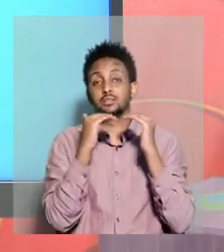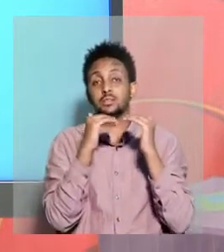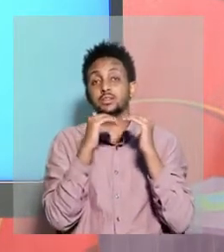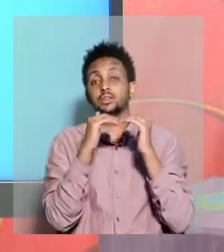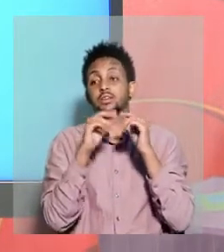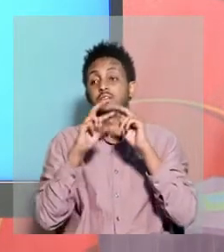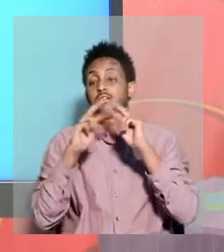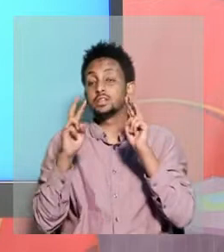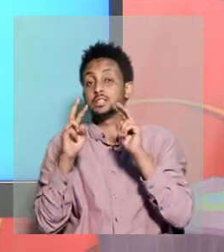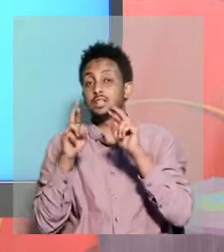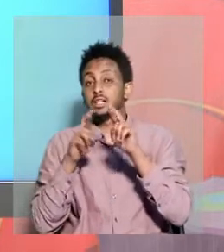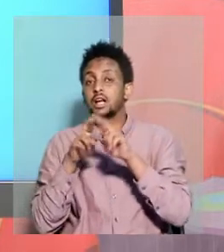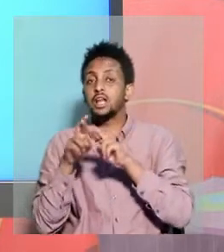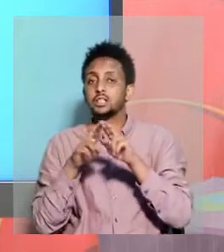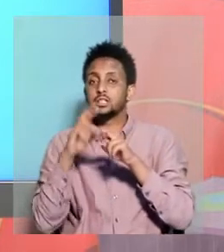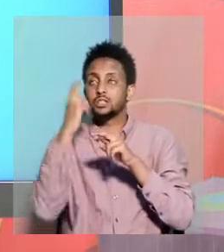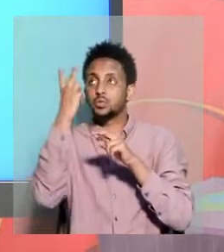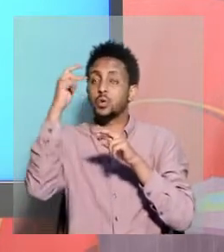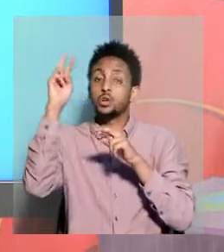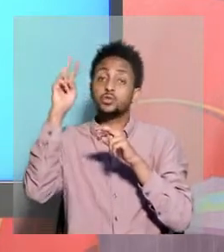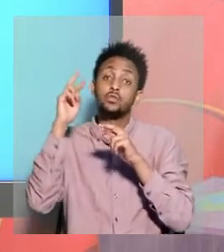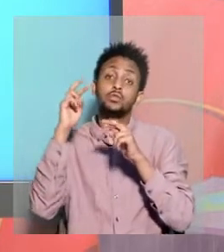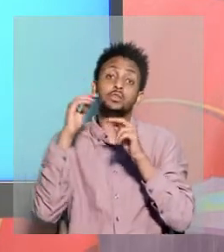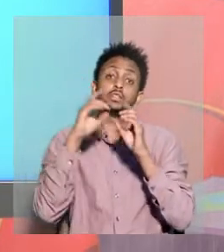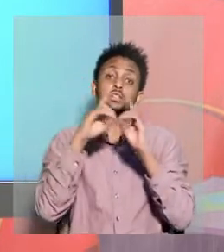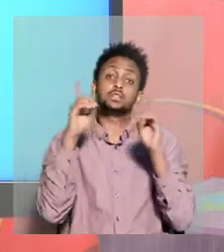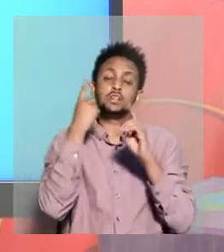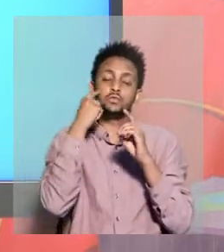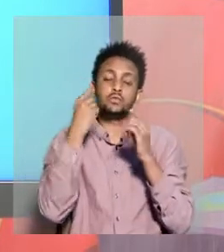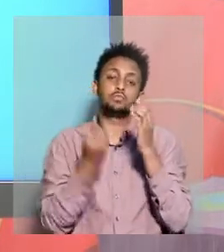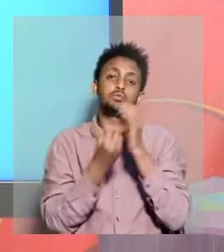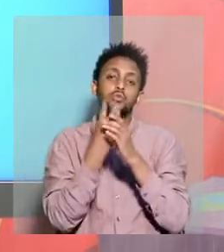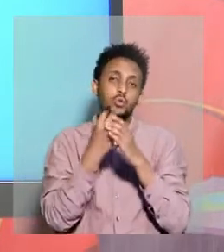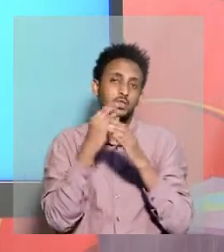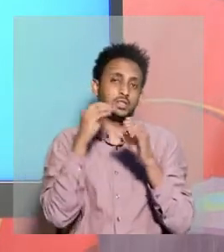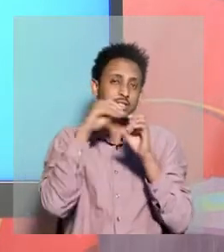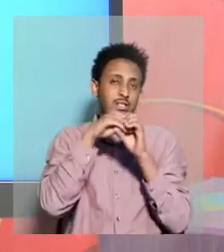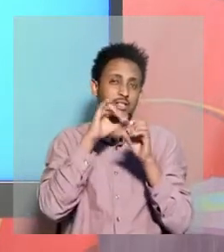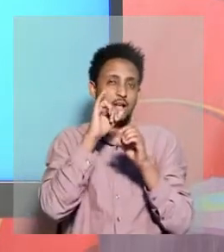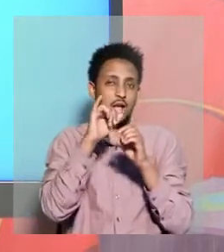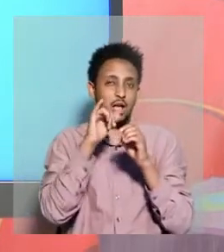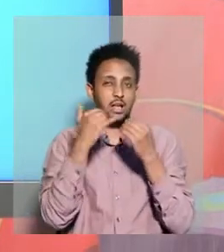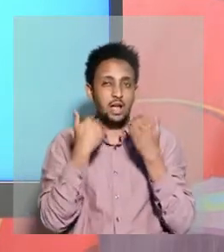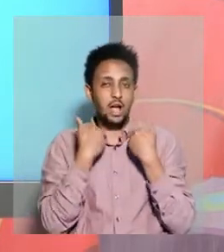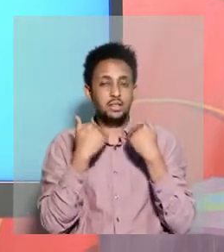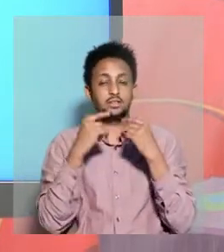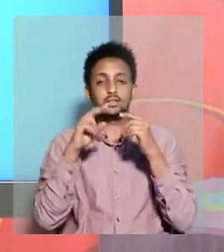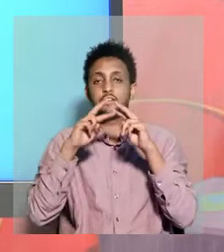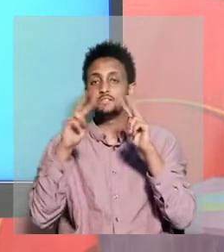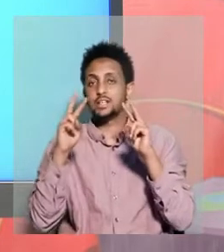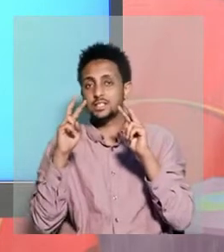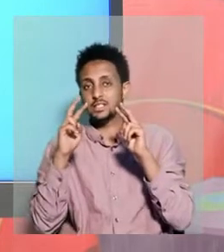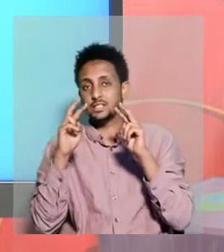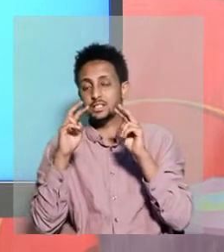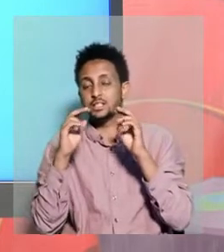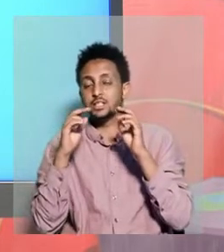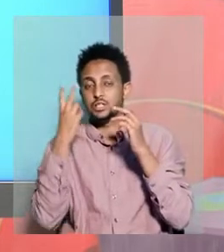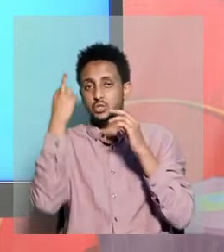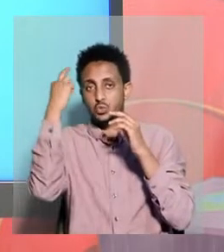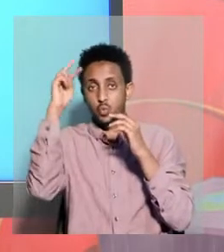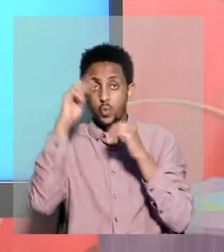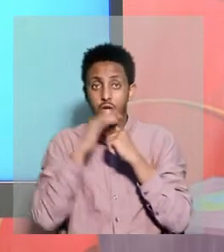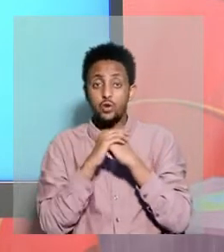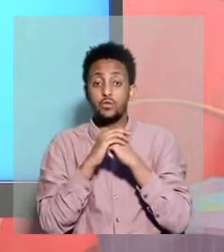is inversely related with the square of the separation distance from a source. So intensity I has inverse relation with the square